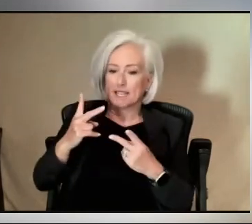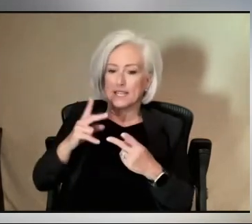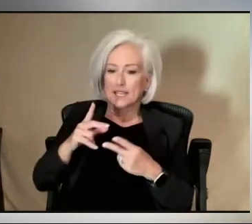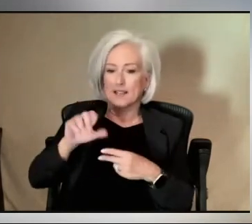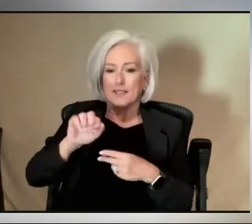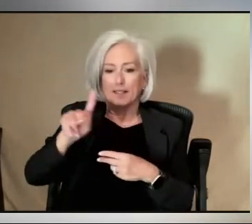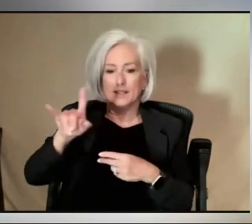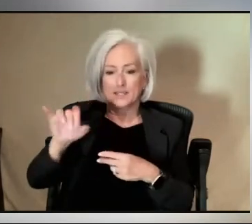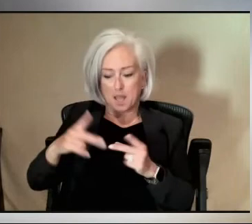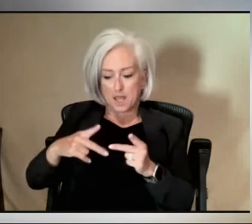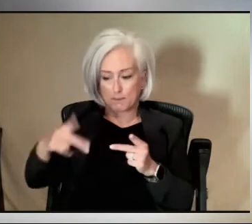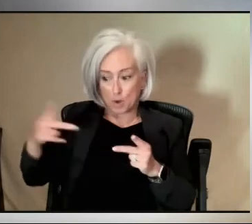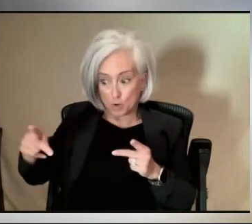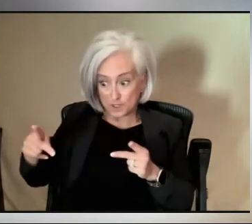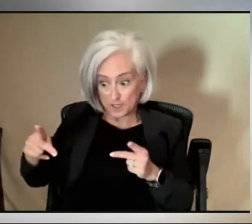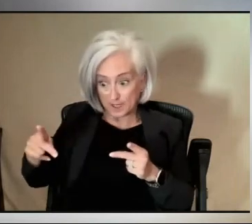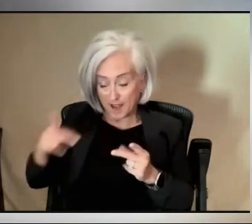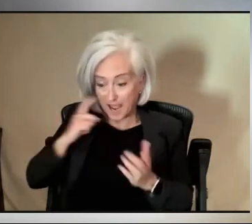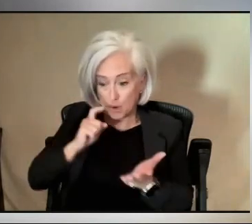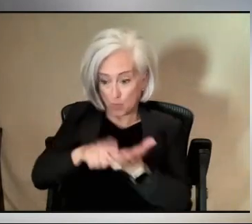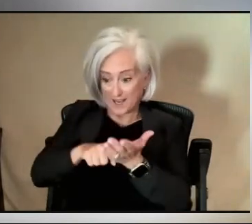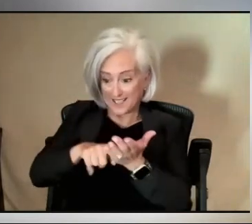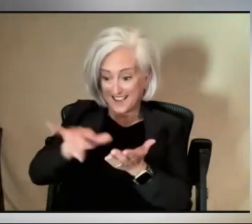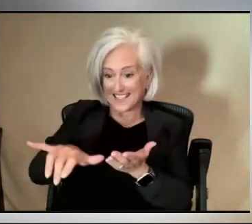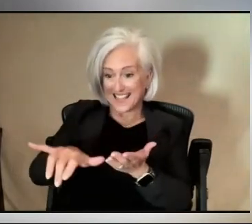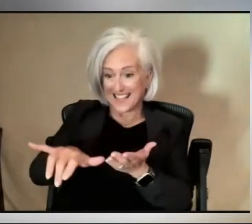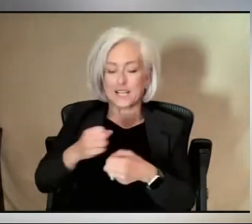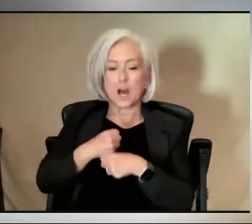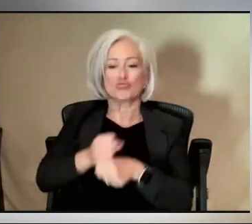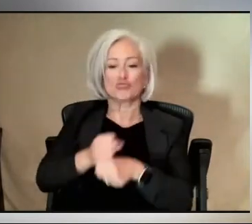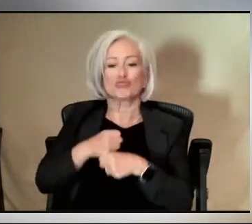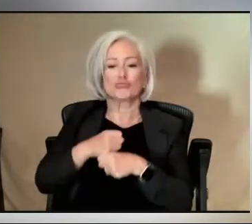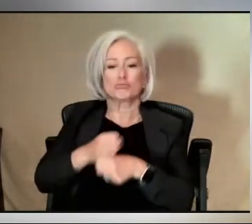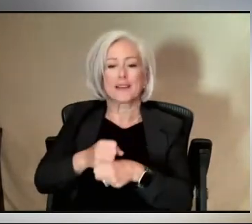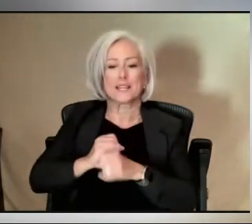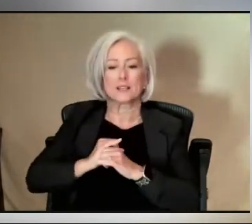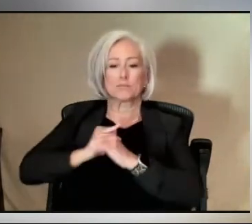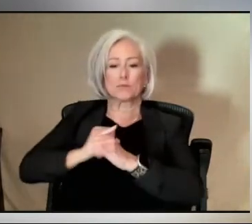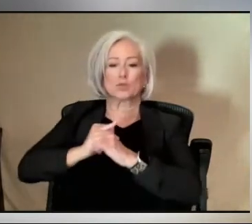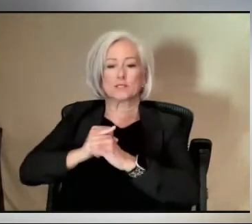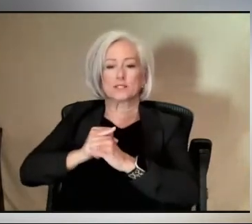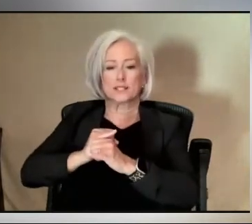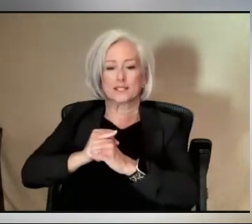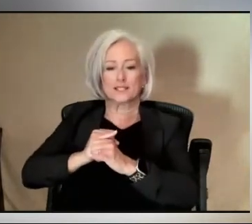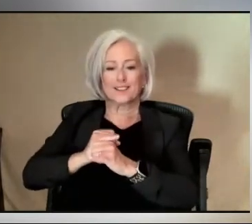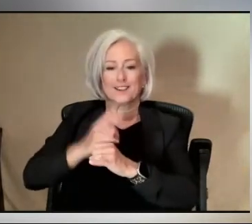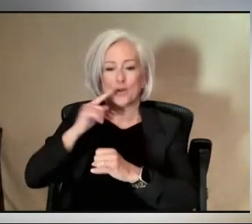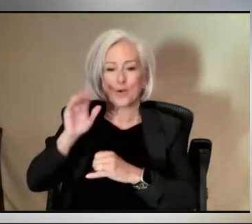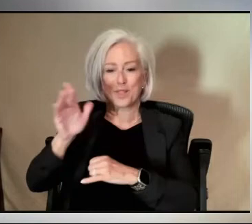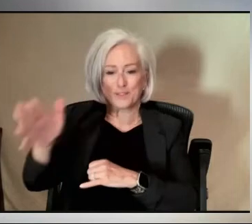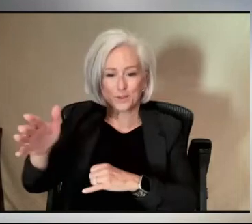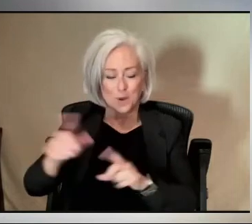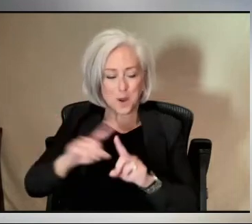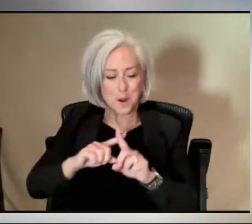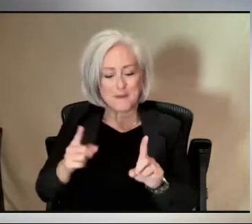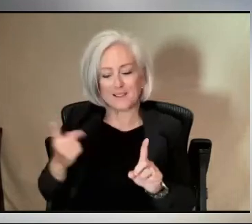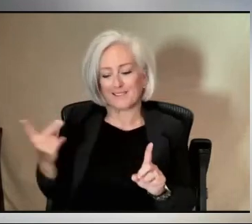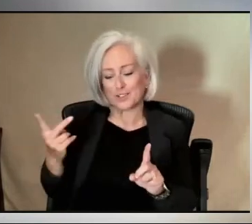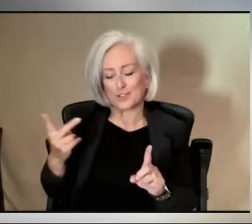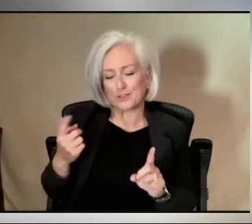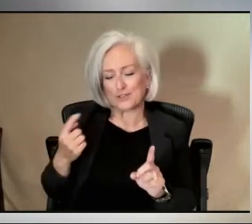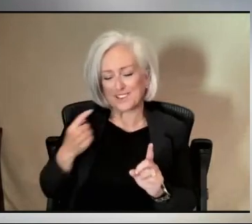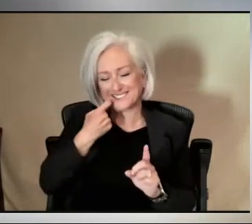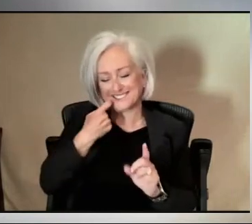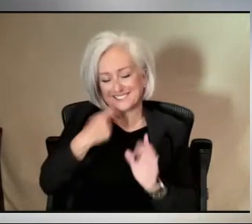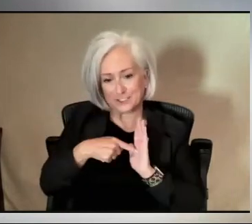we're infected with anything that looks like that spike protein in the future. But as I think we're both pointing out, how